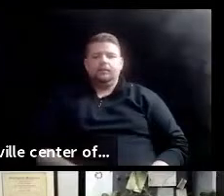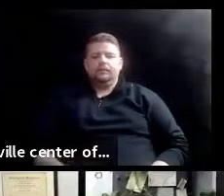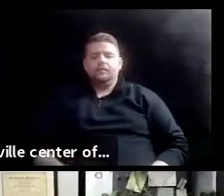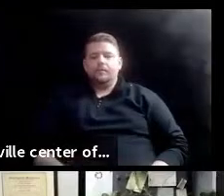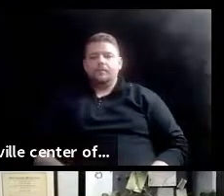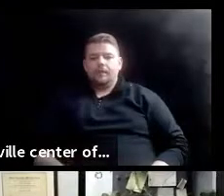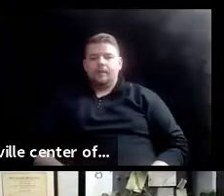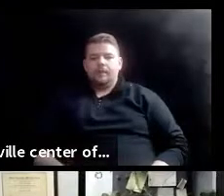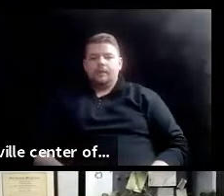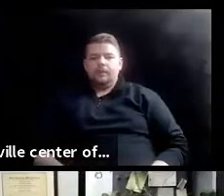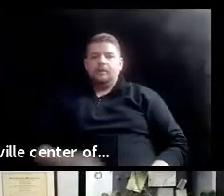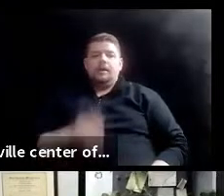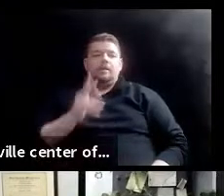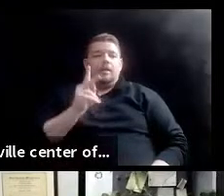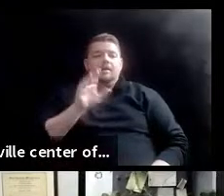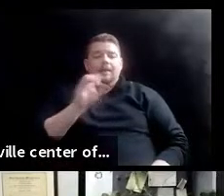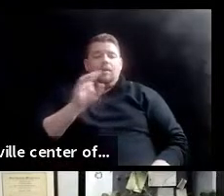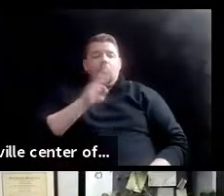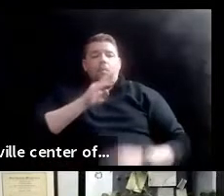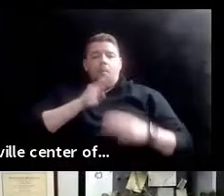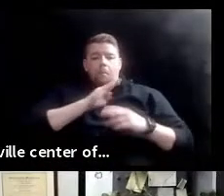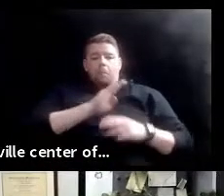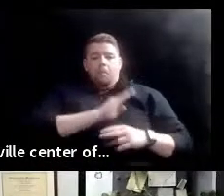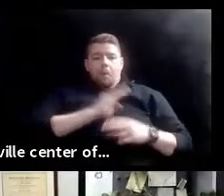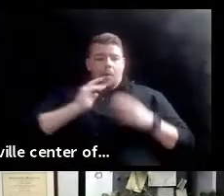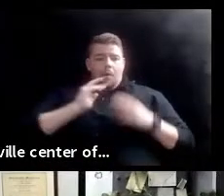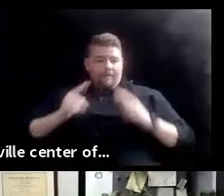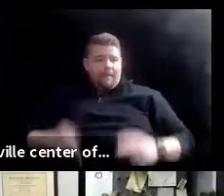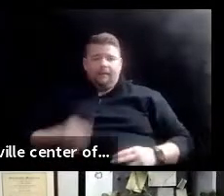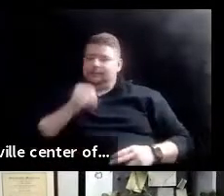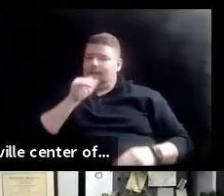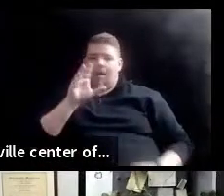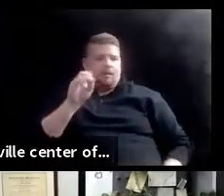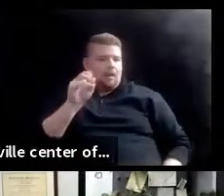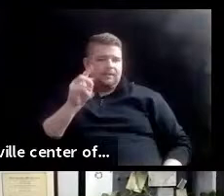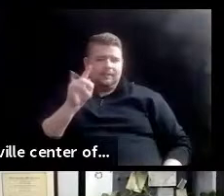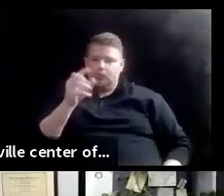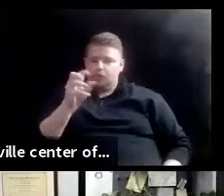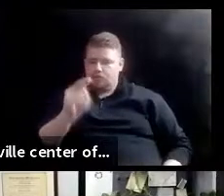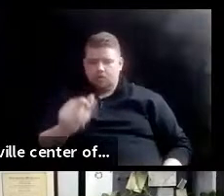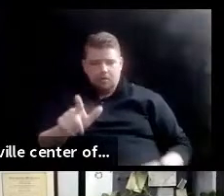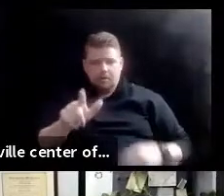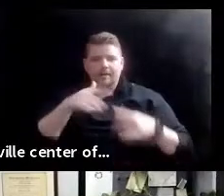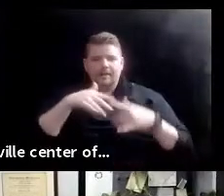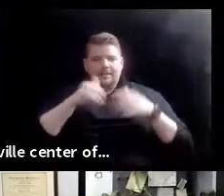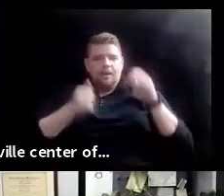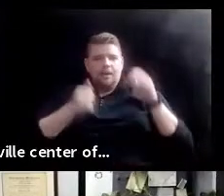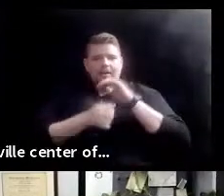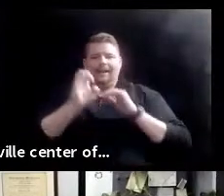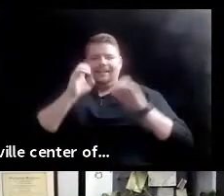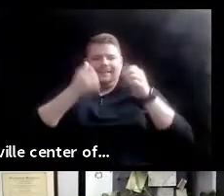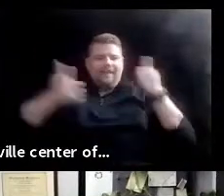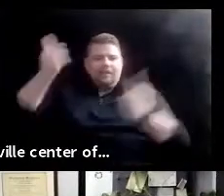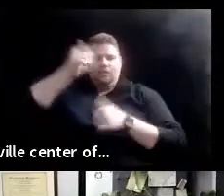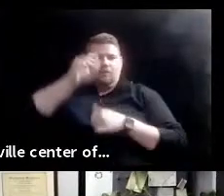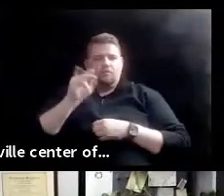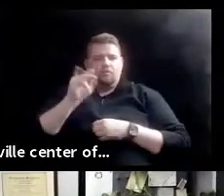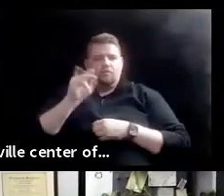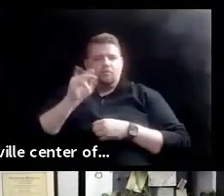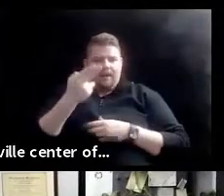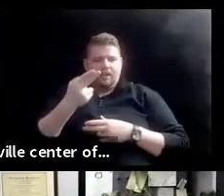The existence of the Knox County Board of Health is unconstitutional. This body falls under the executive branch of the Knox County government and therefore has